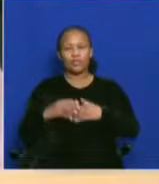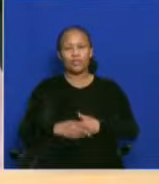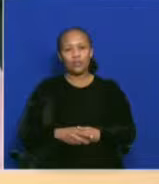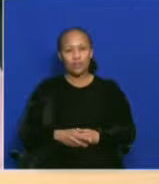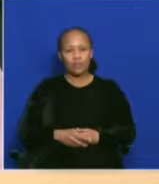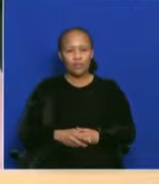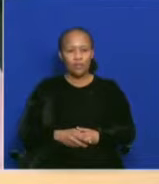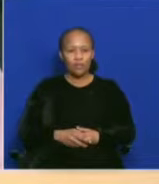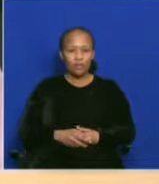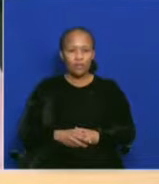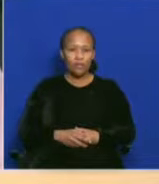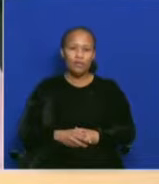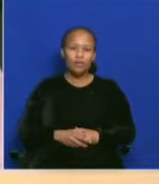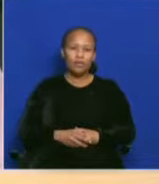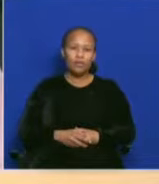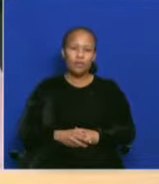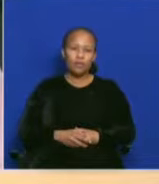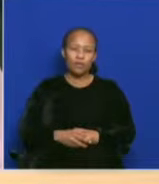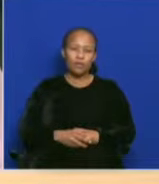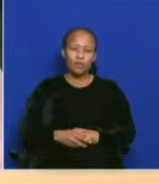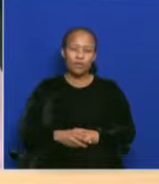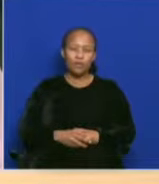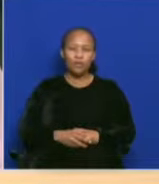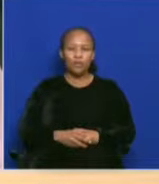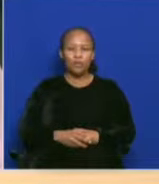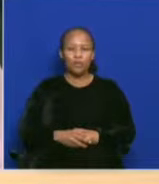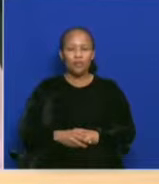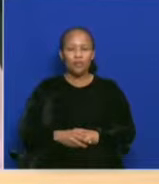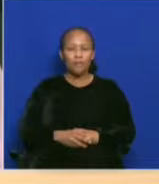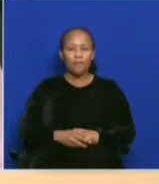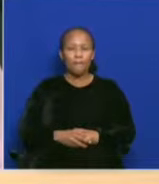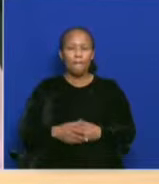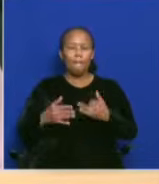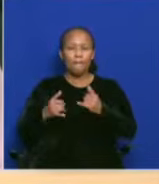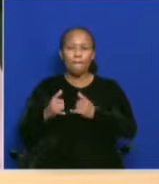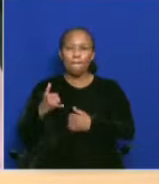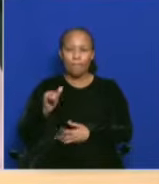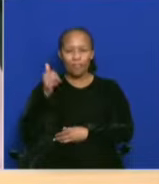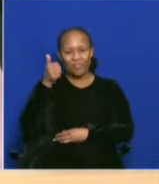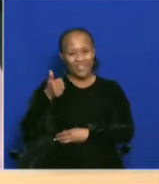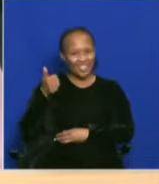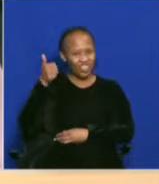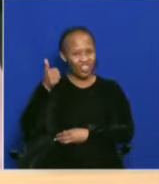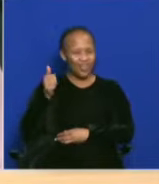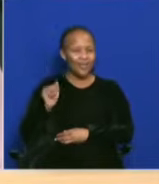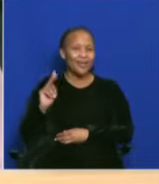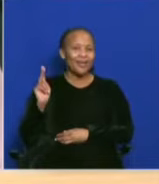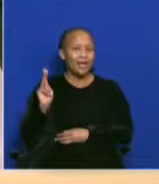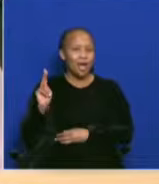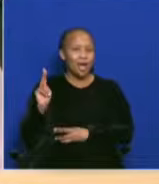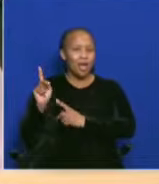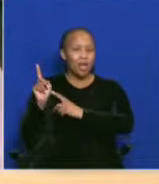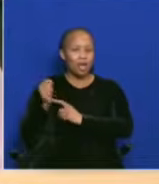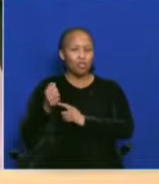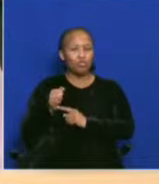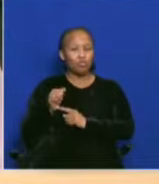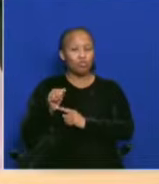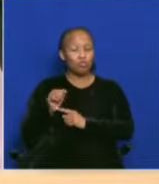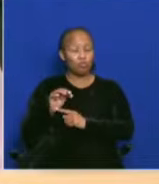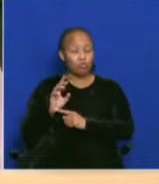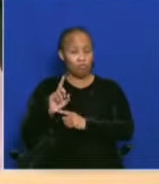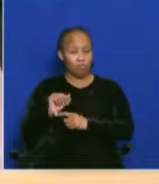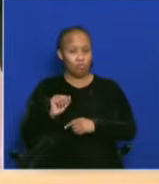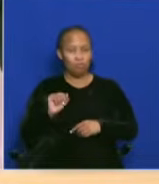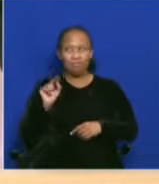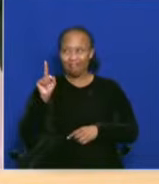to suggest or indicate General Khan's willingness to assist